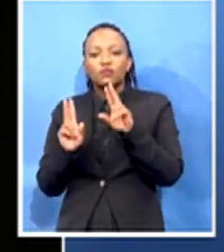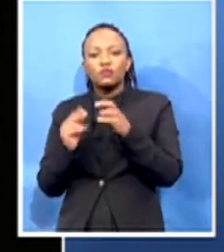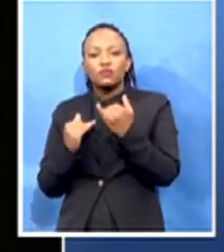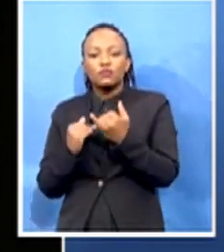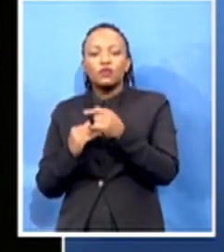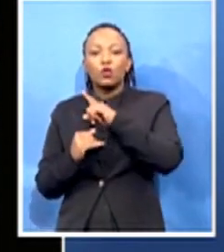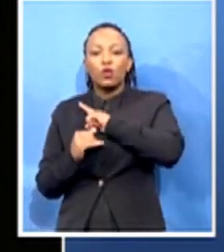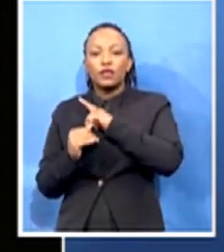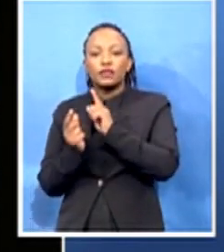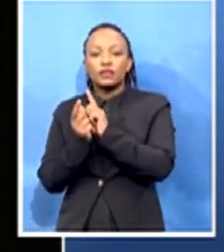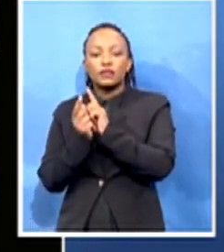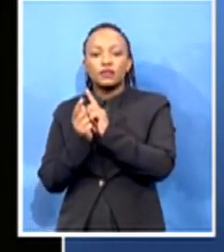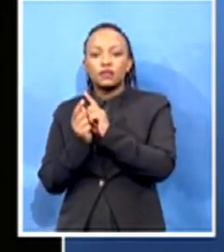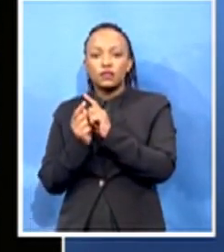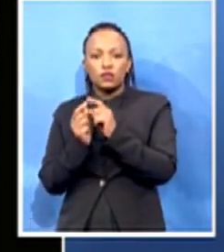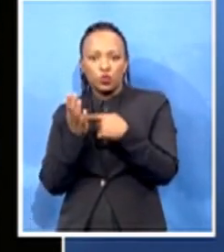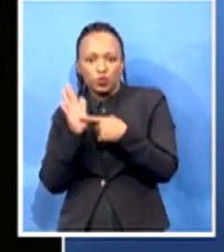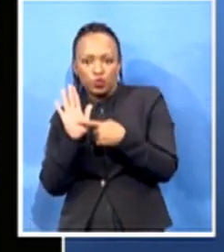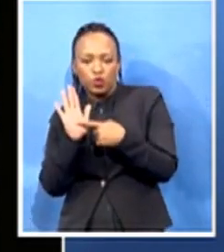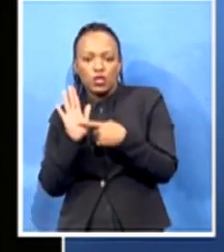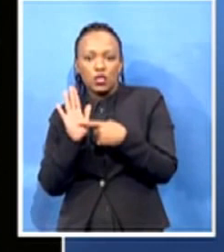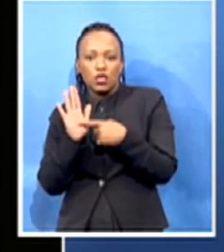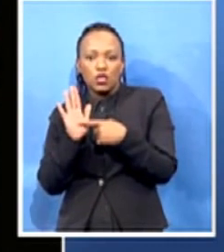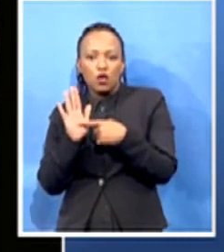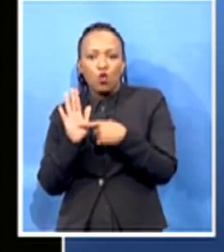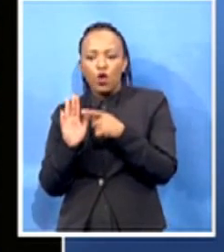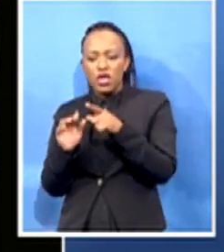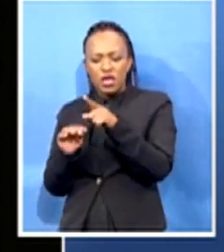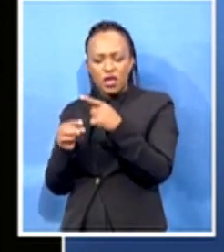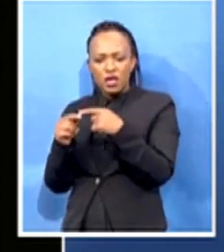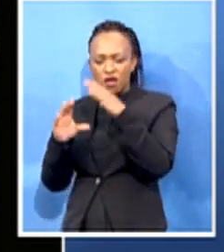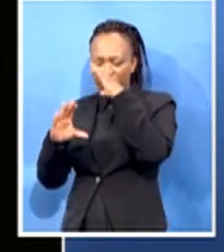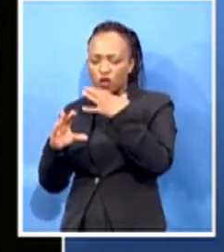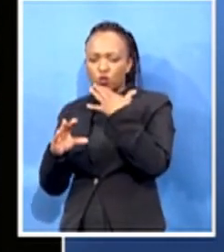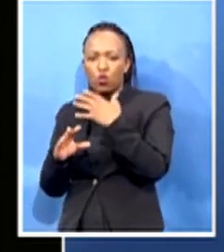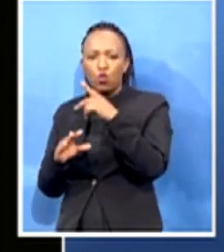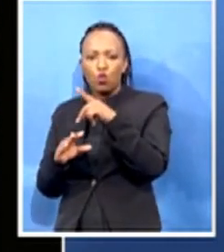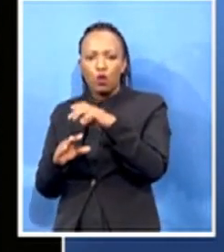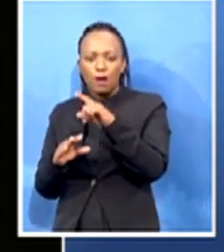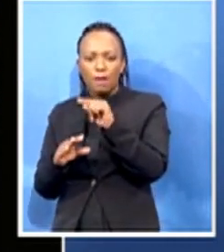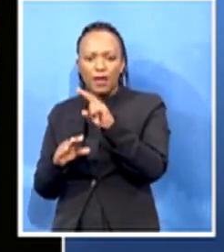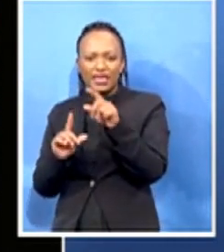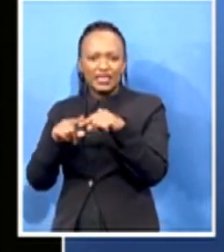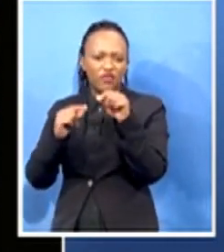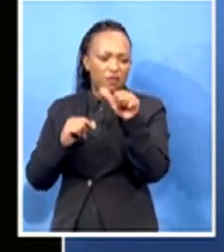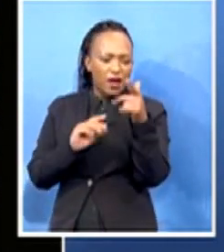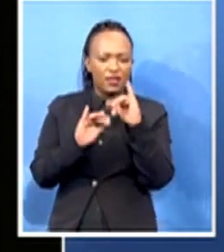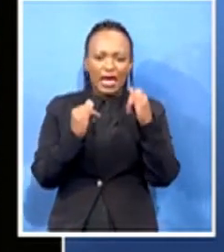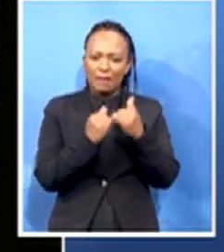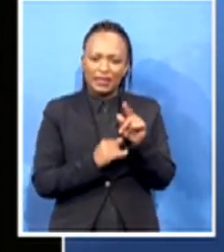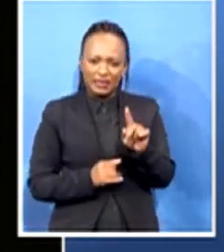we treated Petra different than others, I will say that looking at